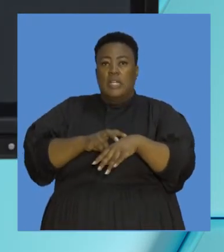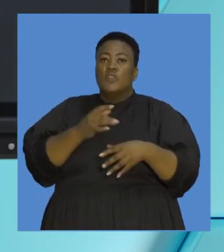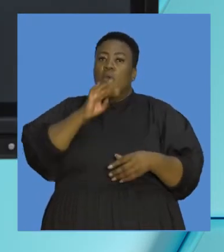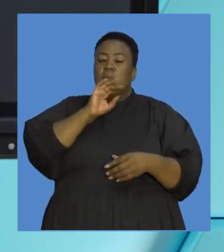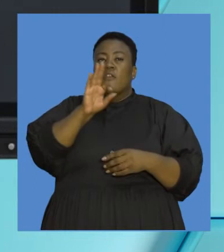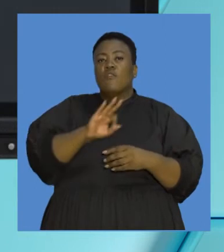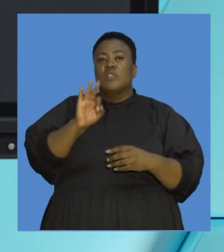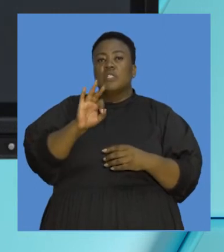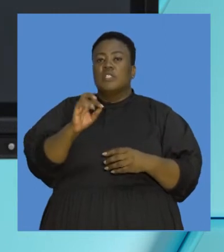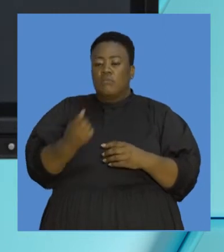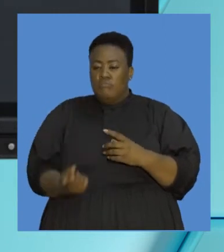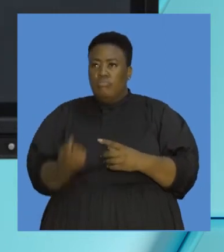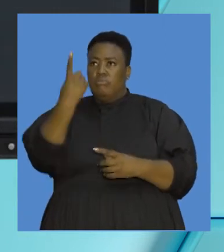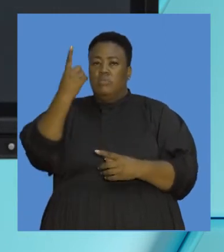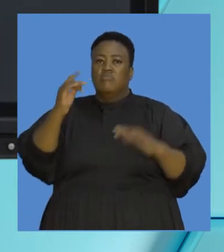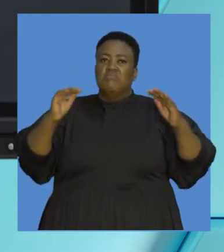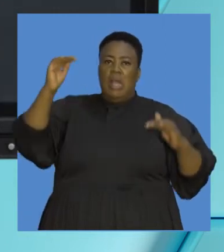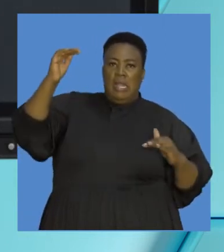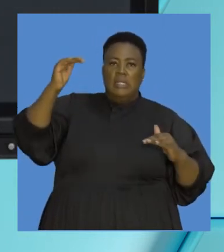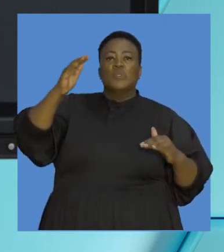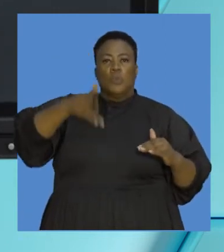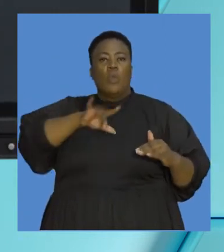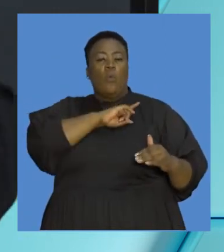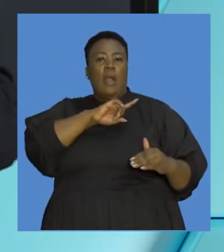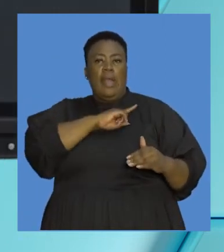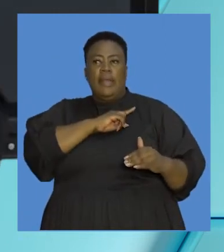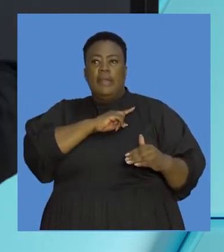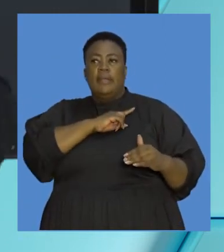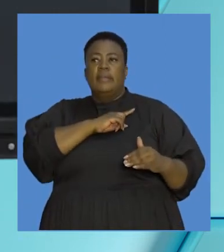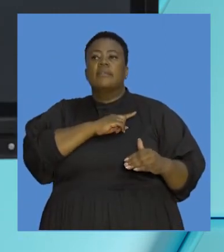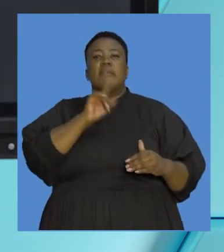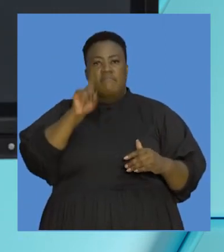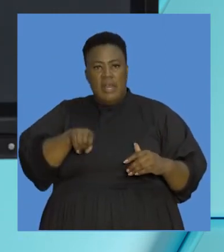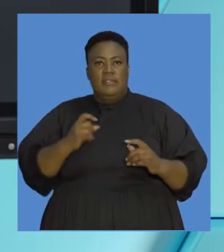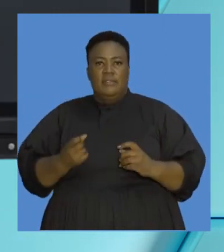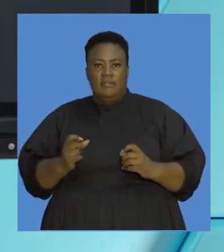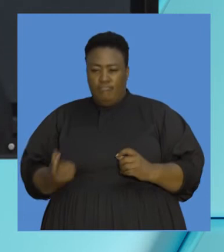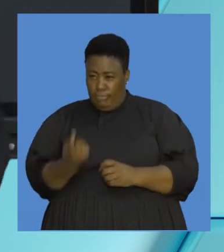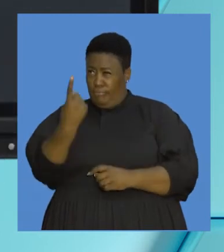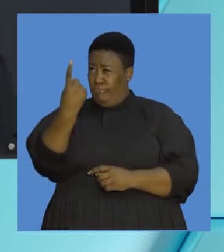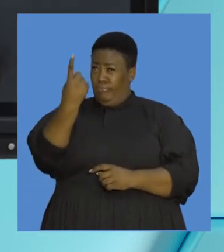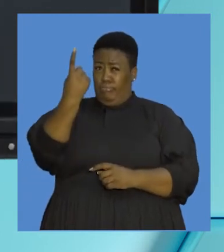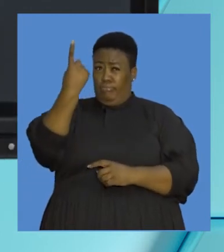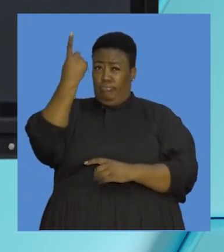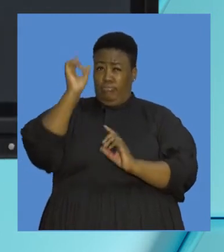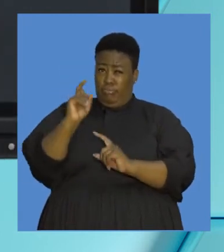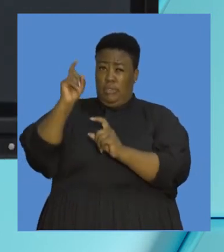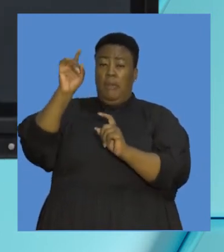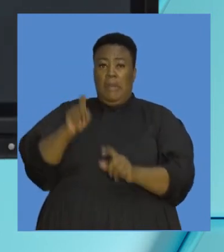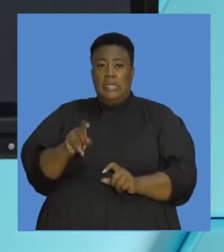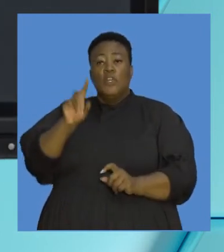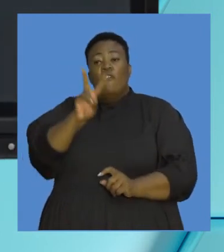probably will be unbalanced. Why? Because it's got to accelerate. Its velocity's got